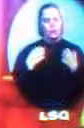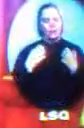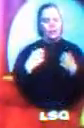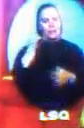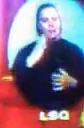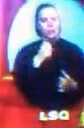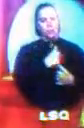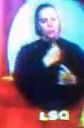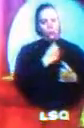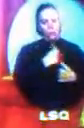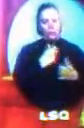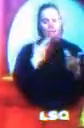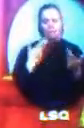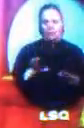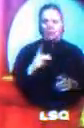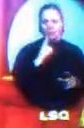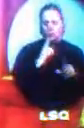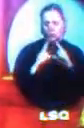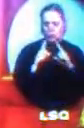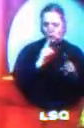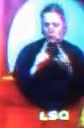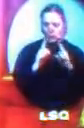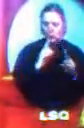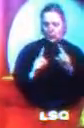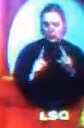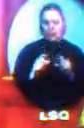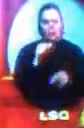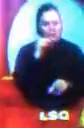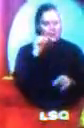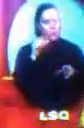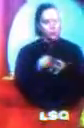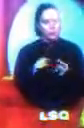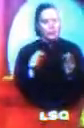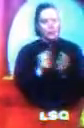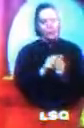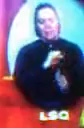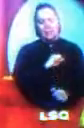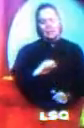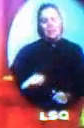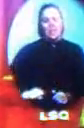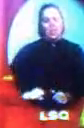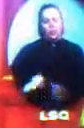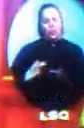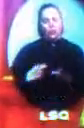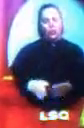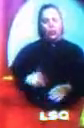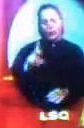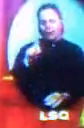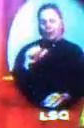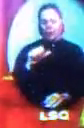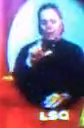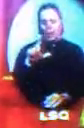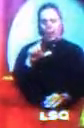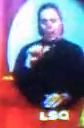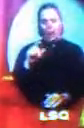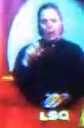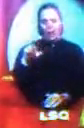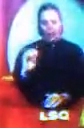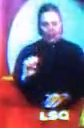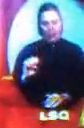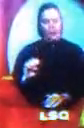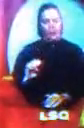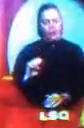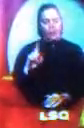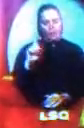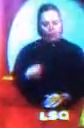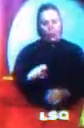discussed at some length, including our witness yesterday, Senator Dallaire, the many changes that come with the Charter and the improvements being made. And